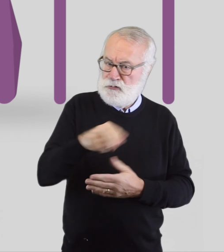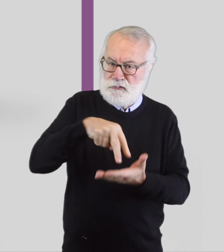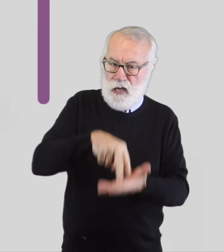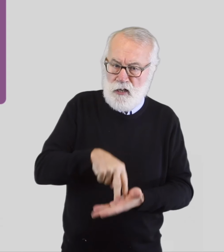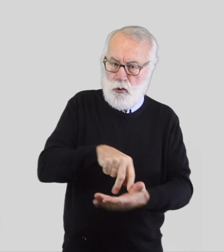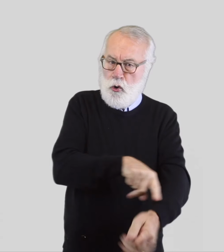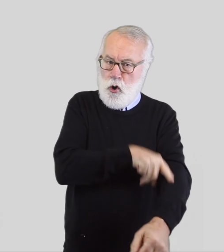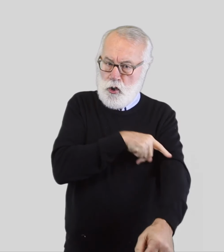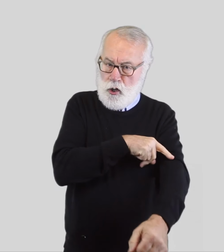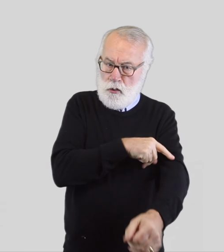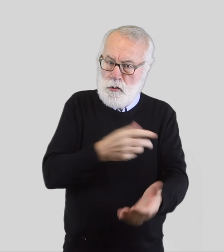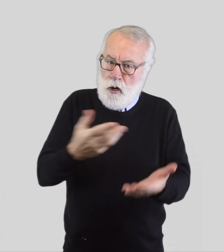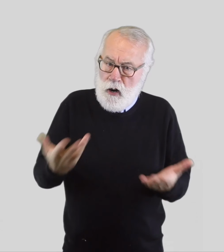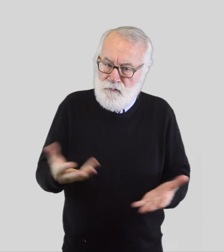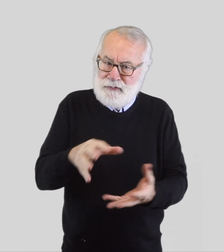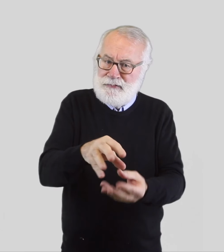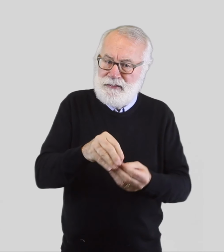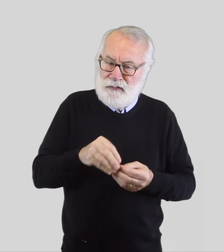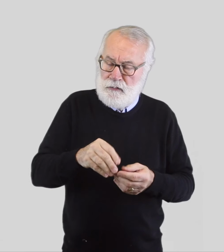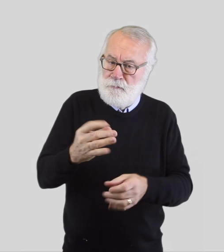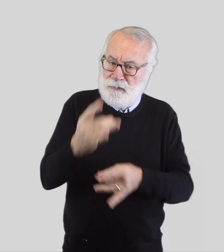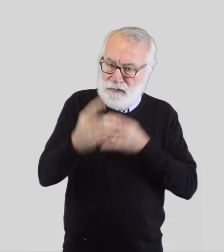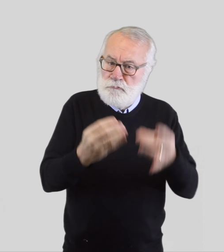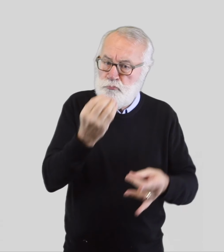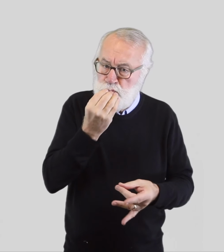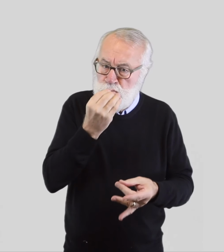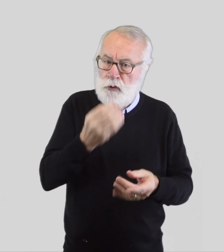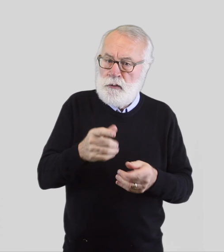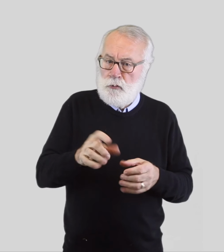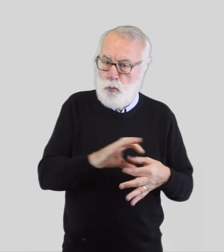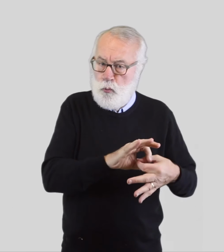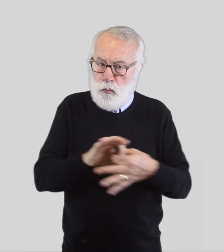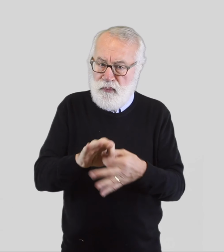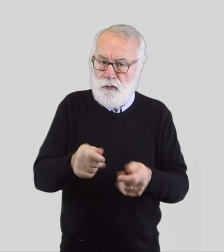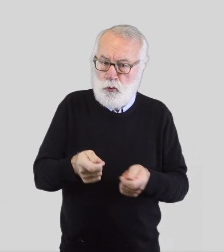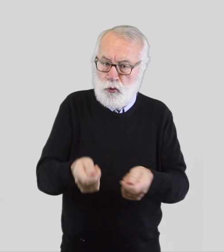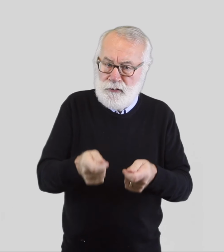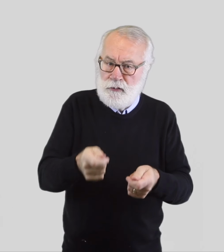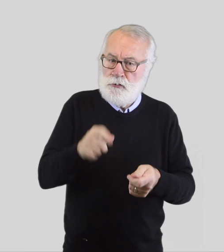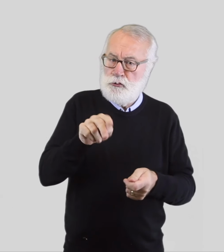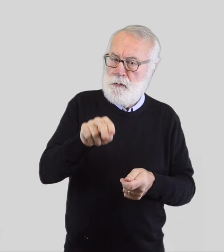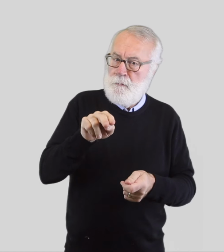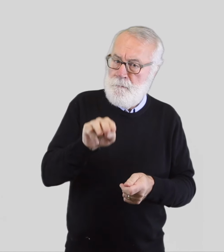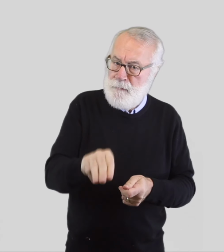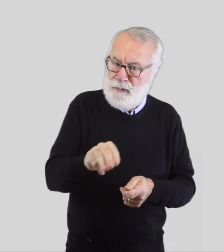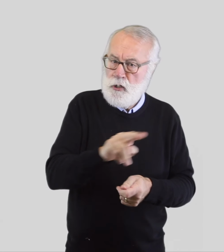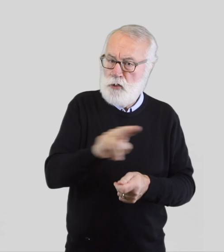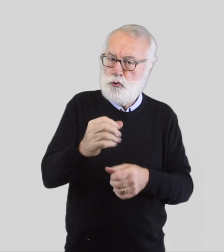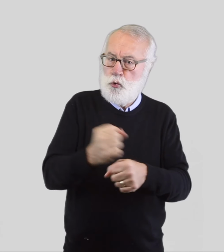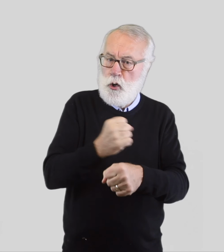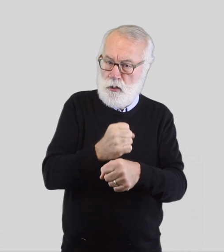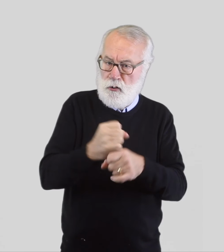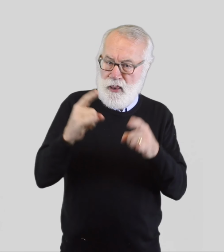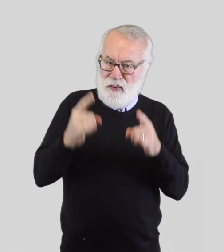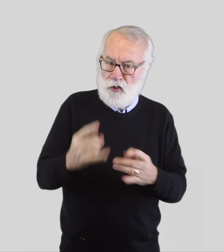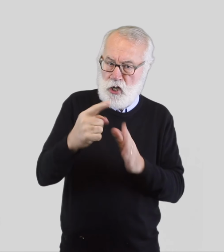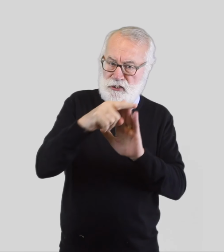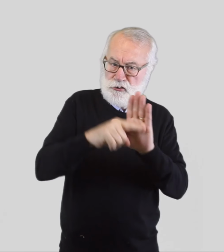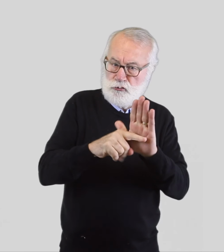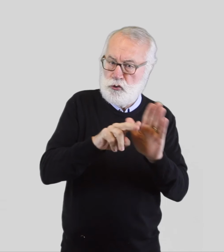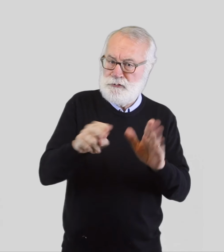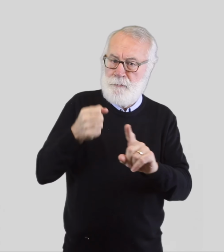comes to preparing food, Mary has scored two points from a potential 8, as hip pain means she can't stand for longer than 10 minutes.